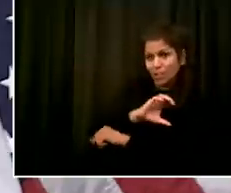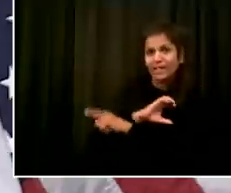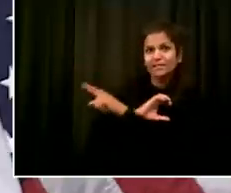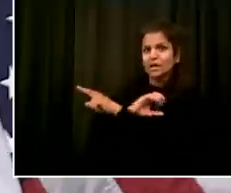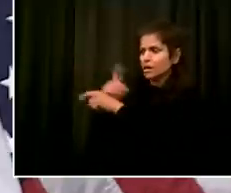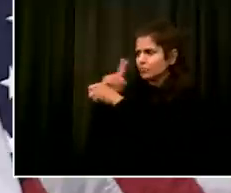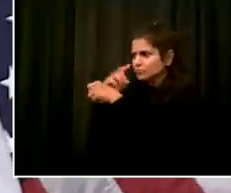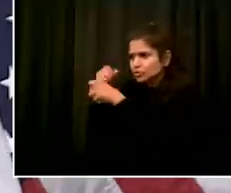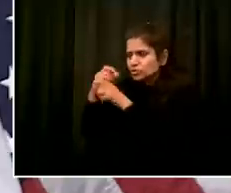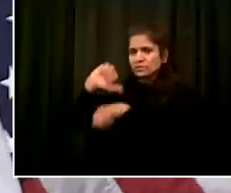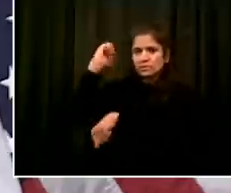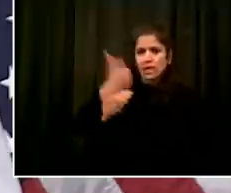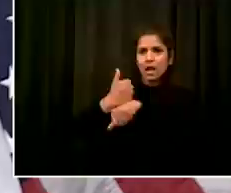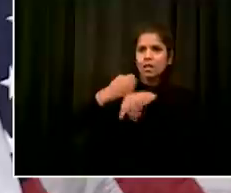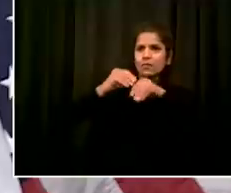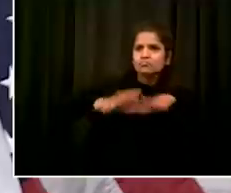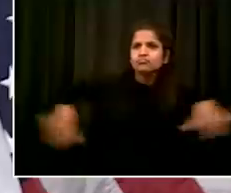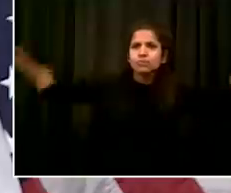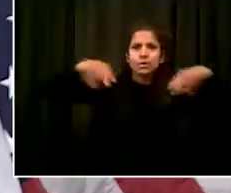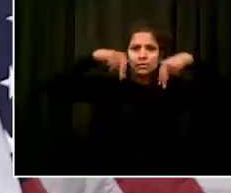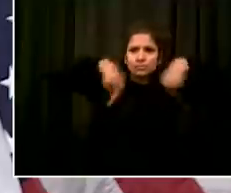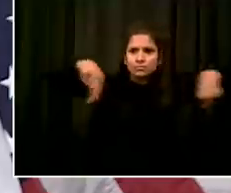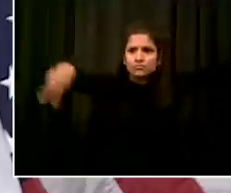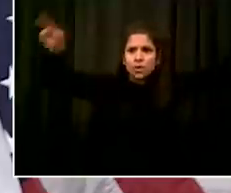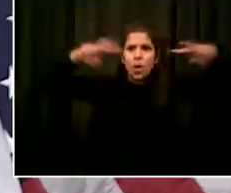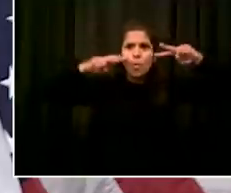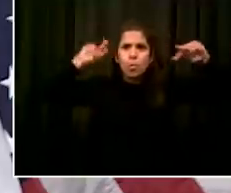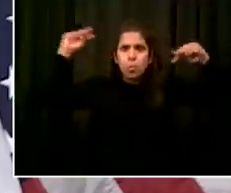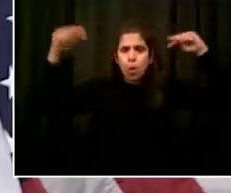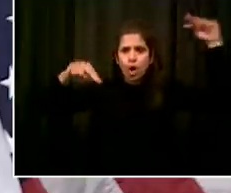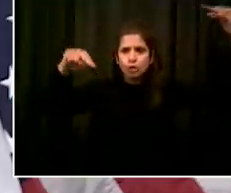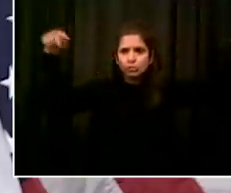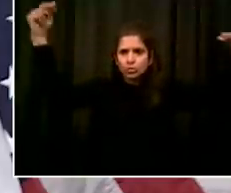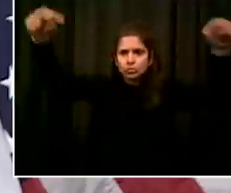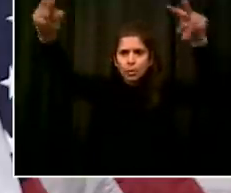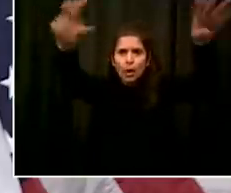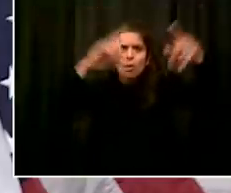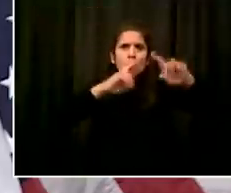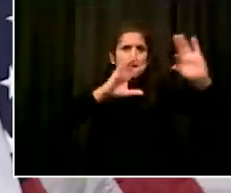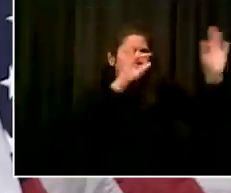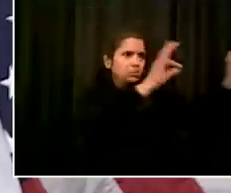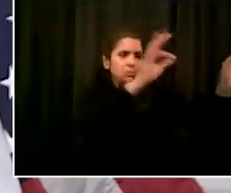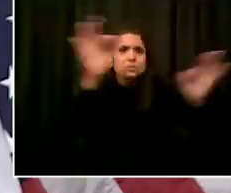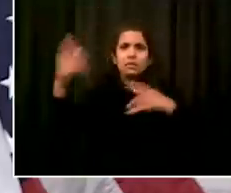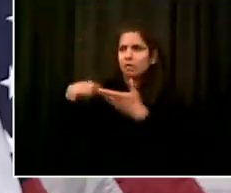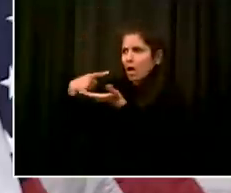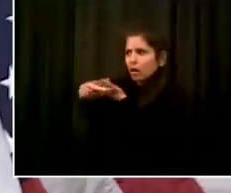I don't want to use the word religious because that may be too strong, obviously, but I want you to understand the people I have